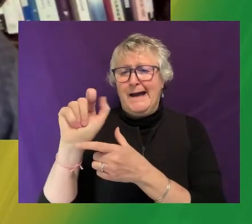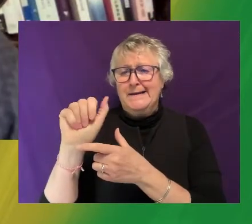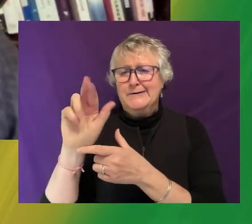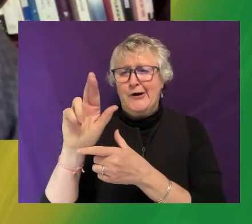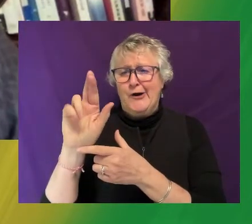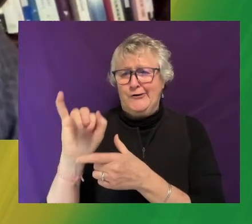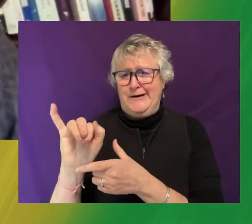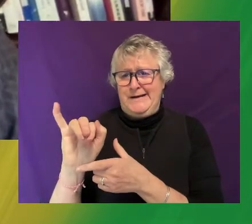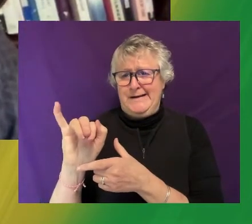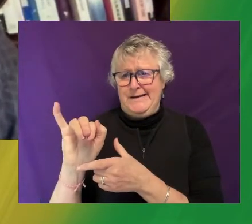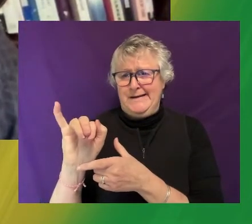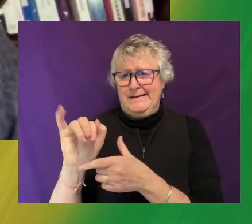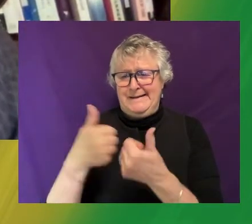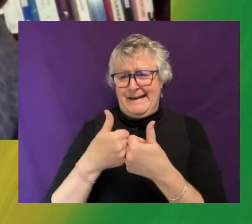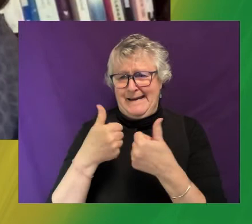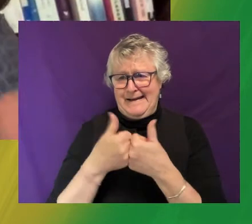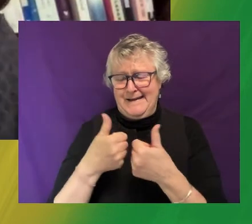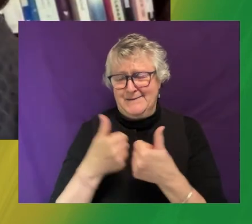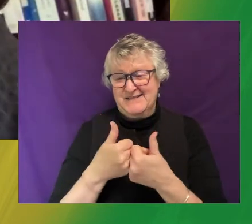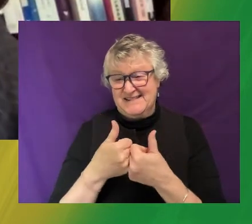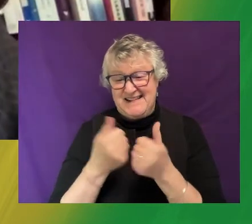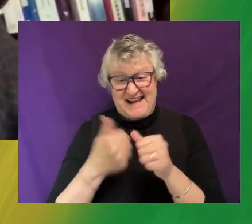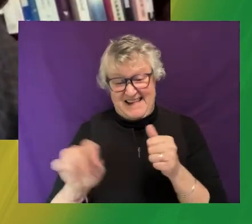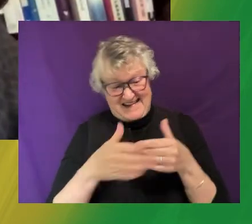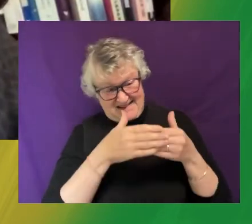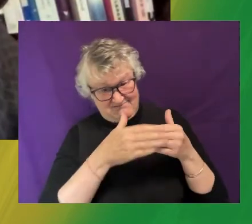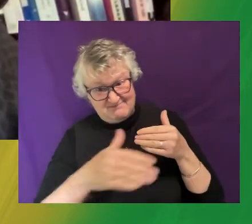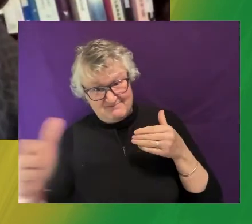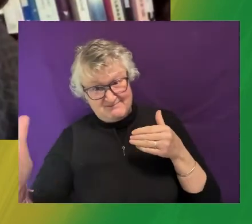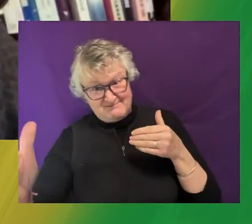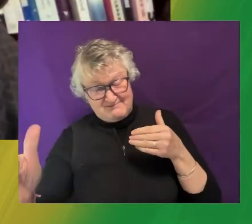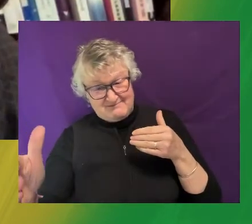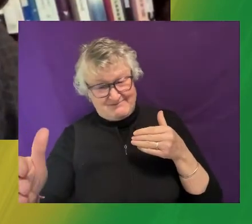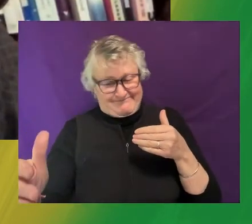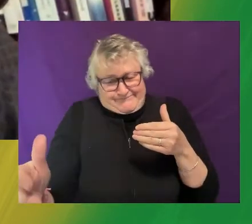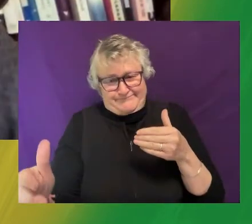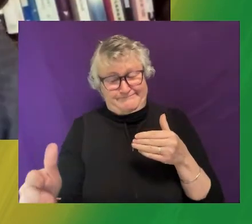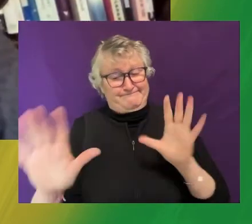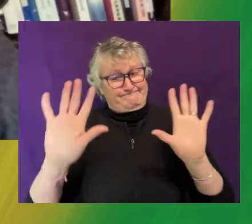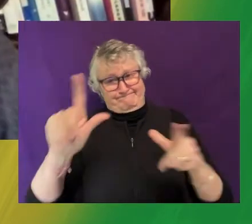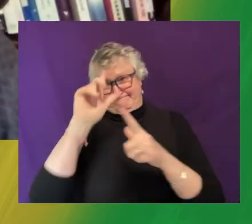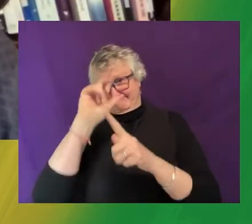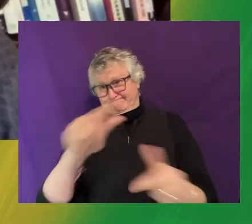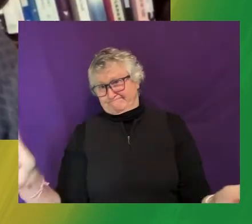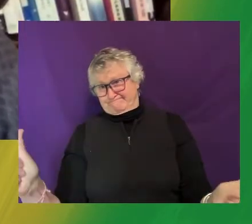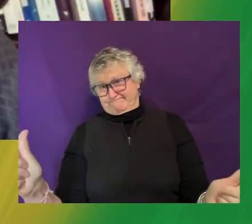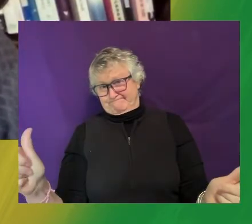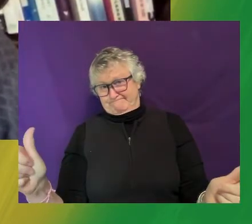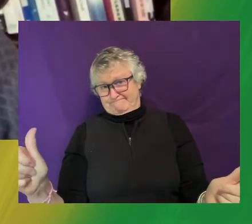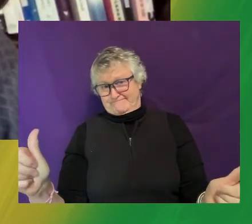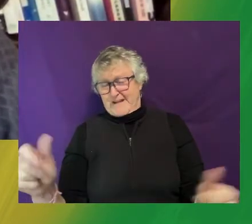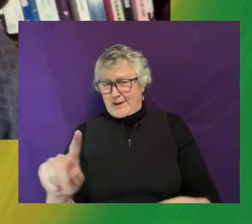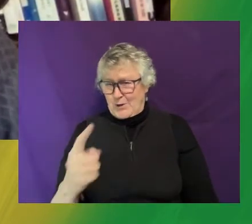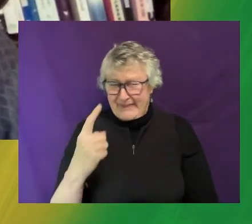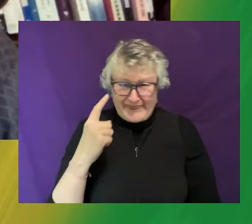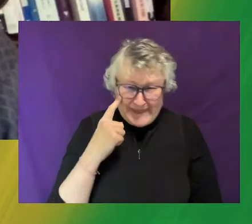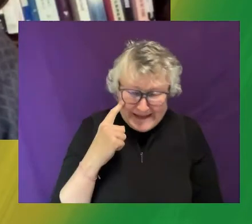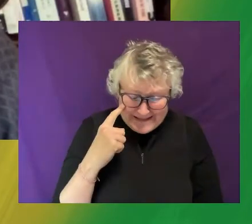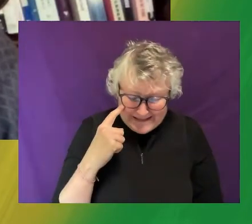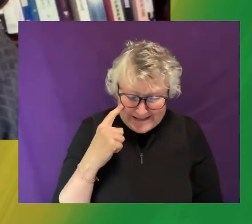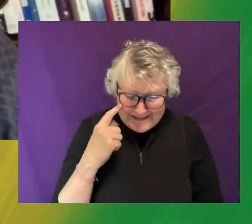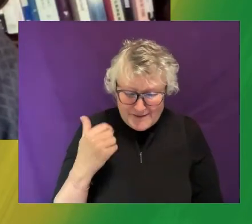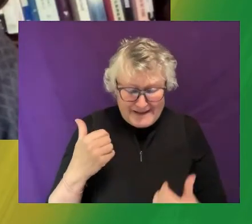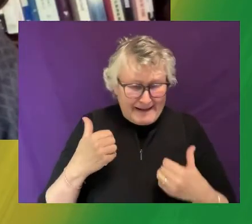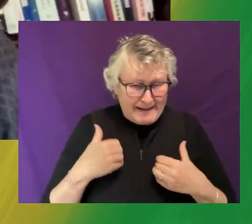here. So I'm going to assume everything will be fine. We've been doing this Zoom stuff now for a couple of years. You'd think we would have it pretty well down by now.